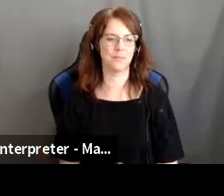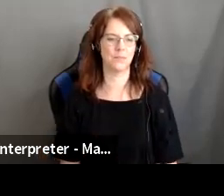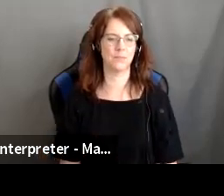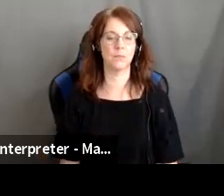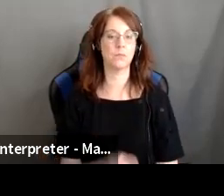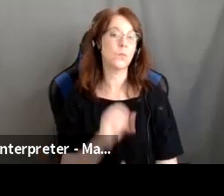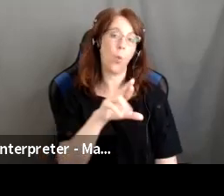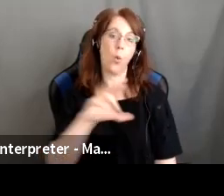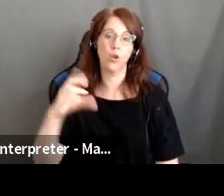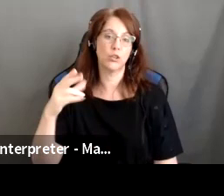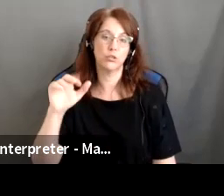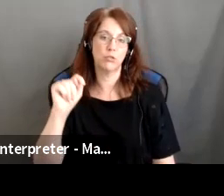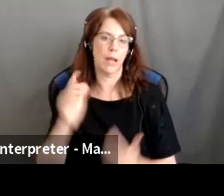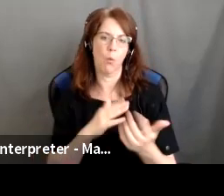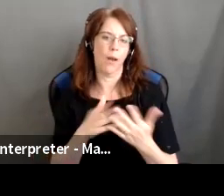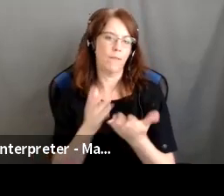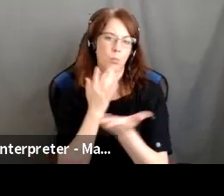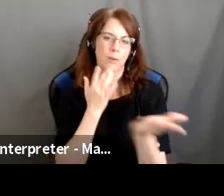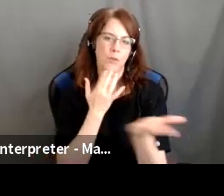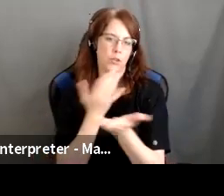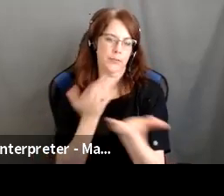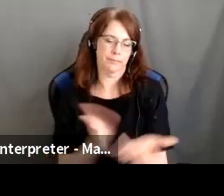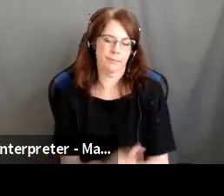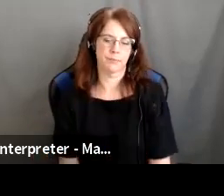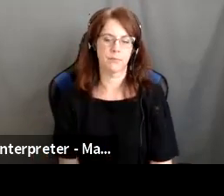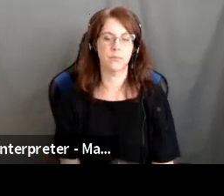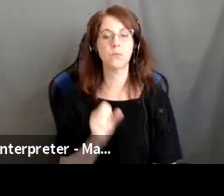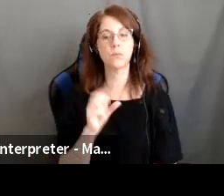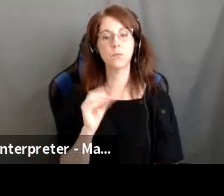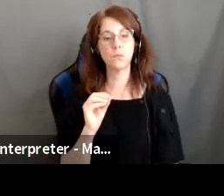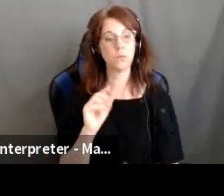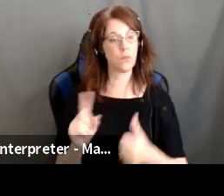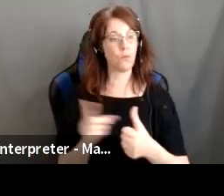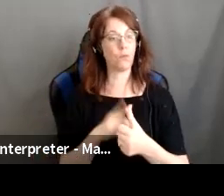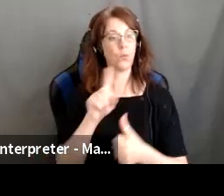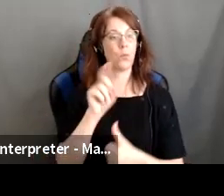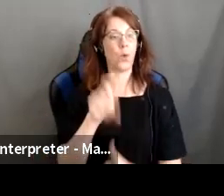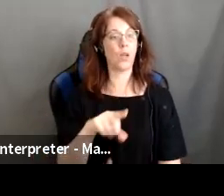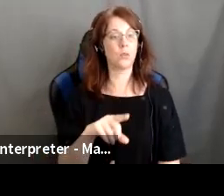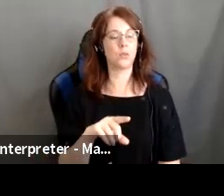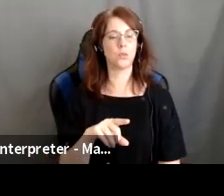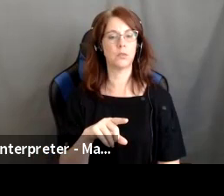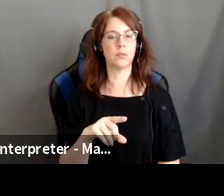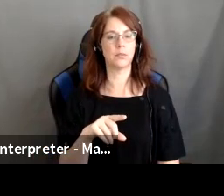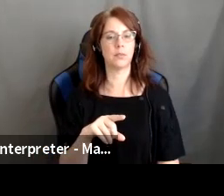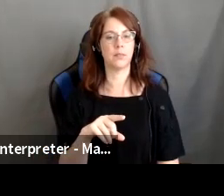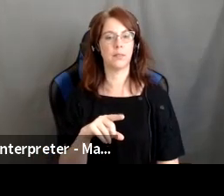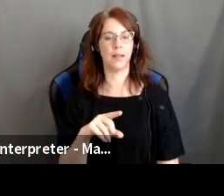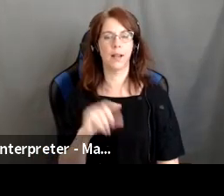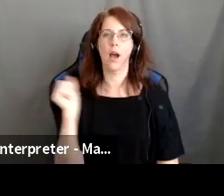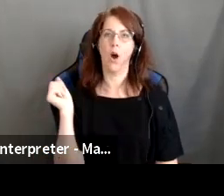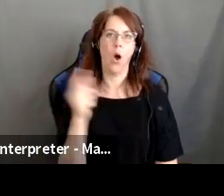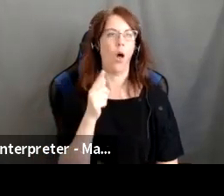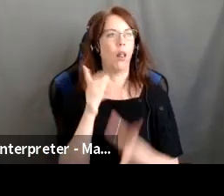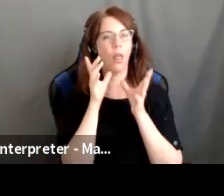or in the chat box, whatever is easier. So the first question is that question that we all